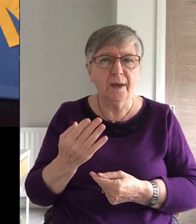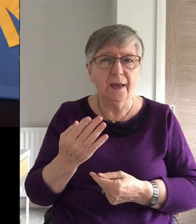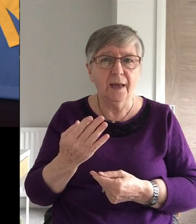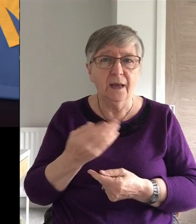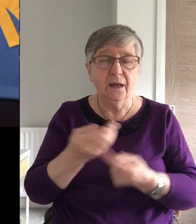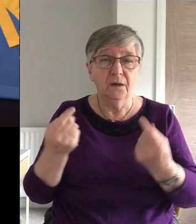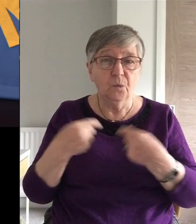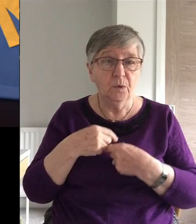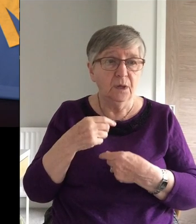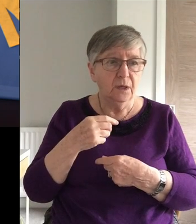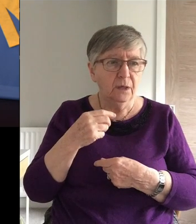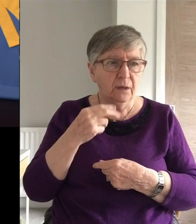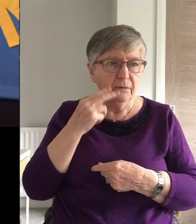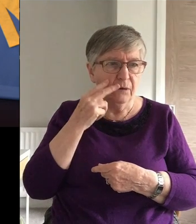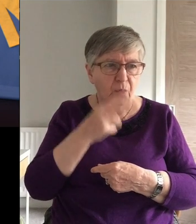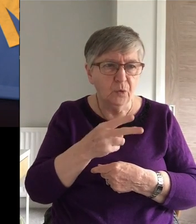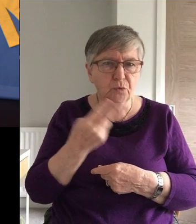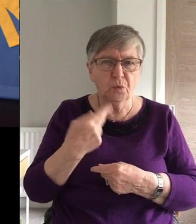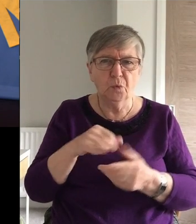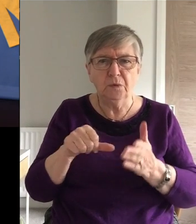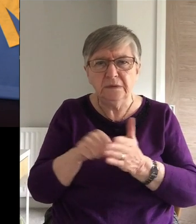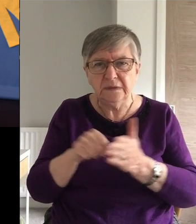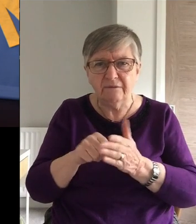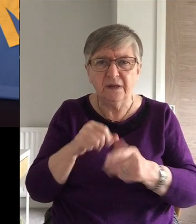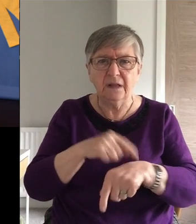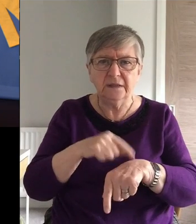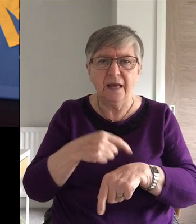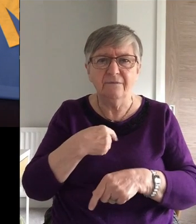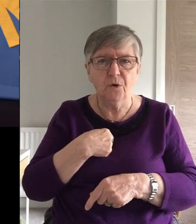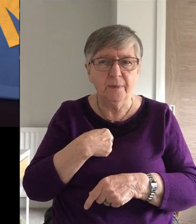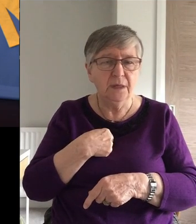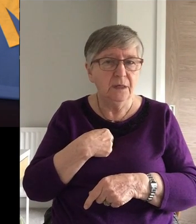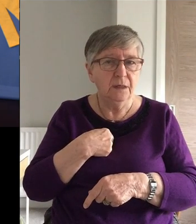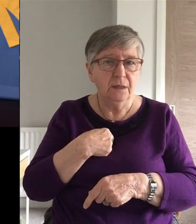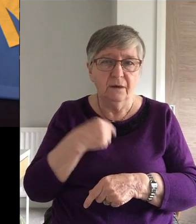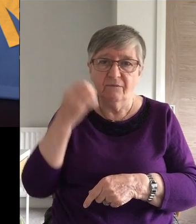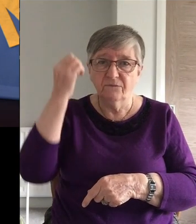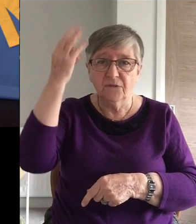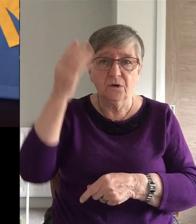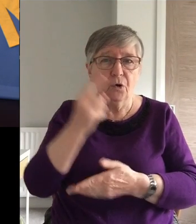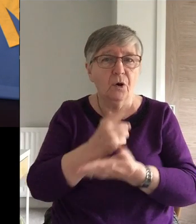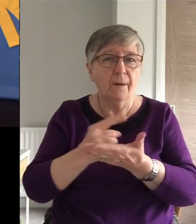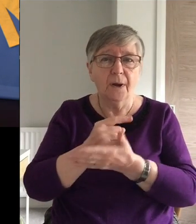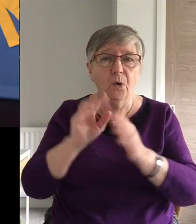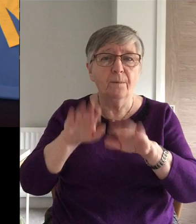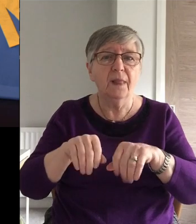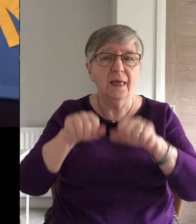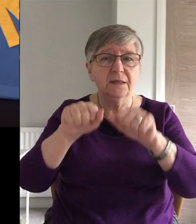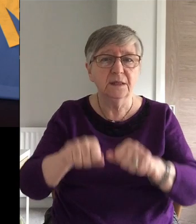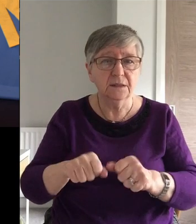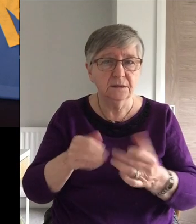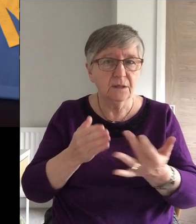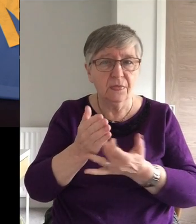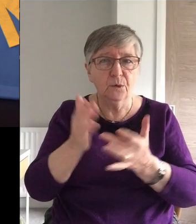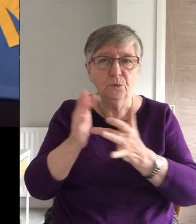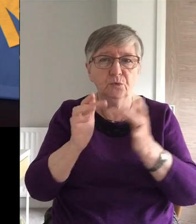we've seen only the hard times and not seen the blessings that there are in Christ.